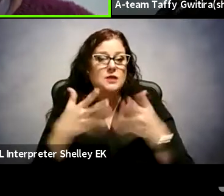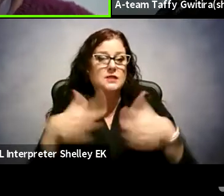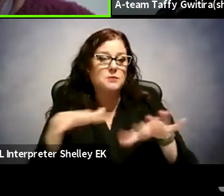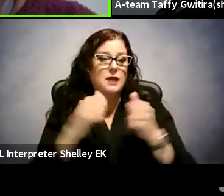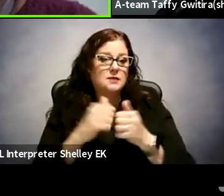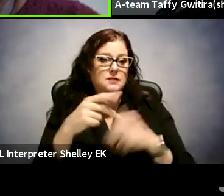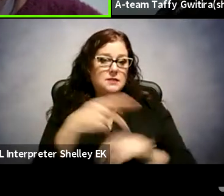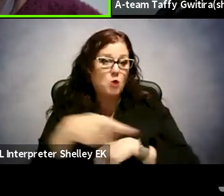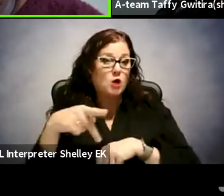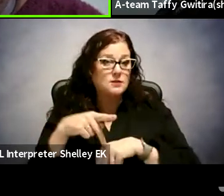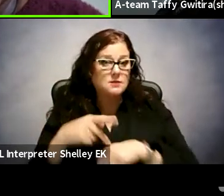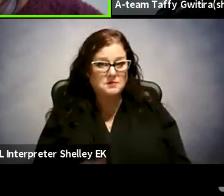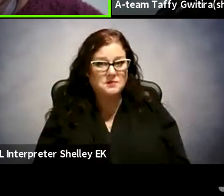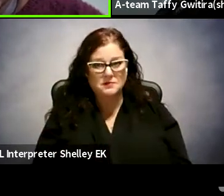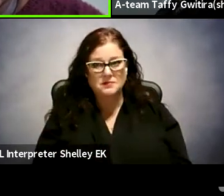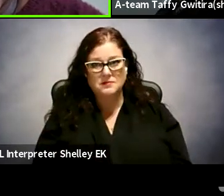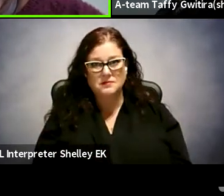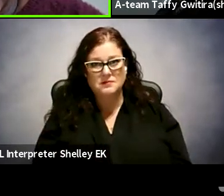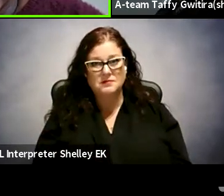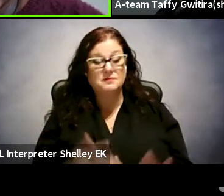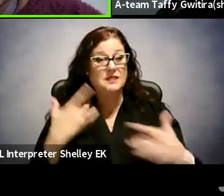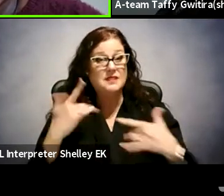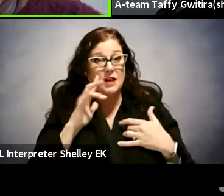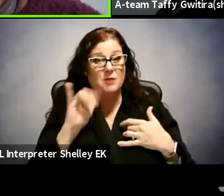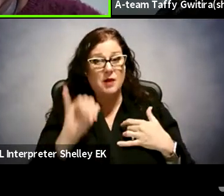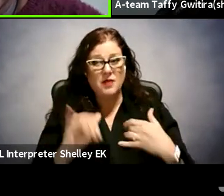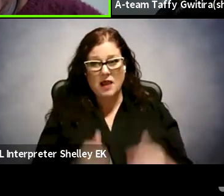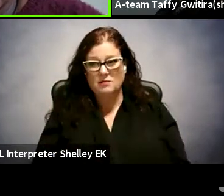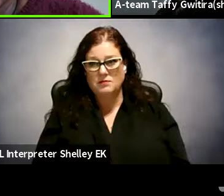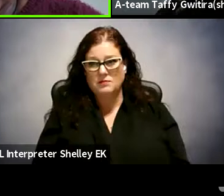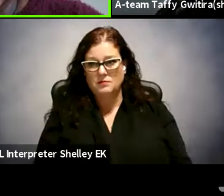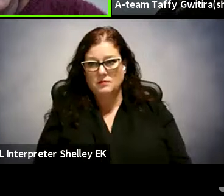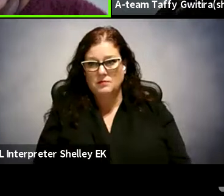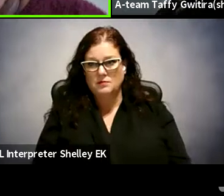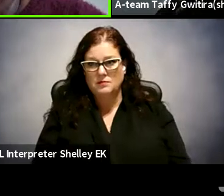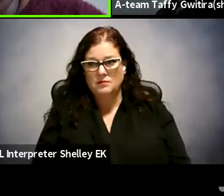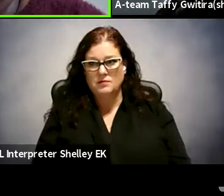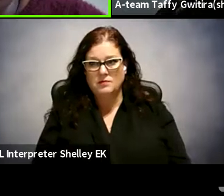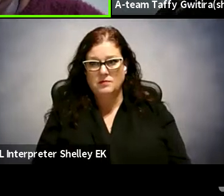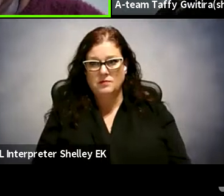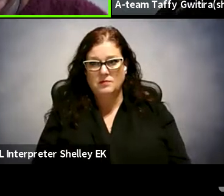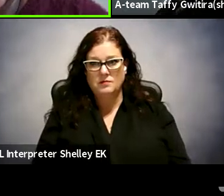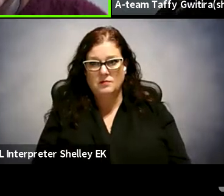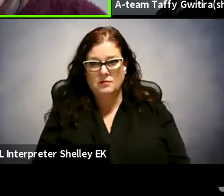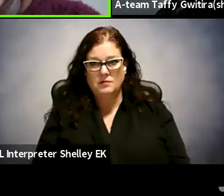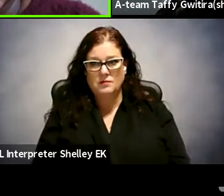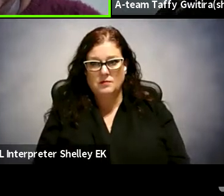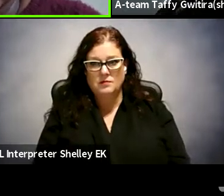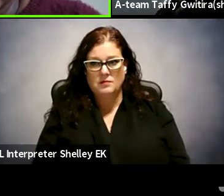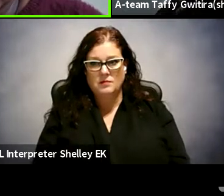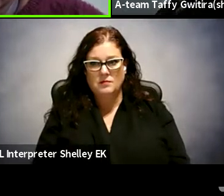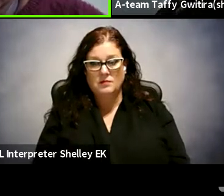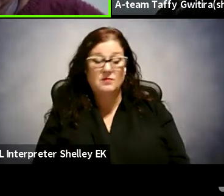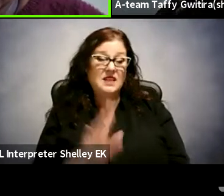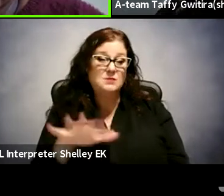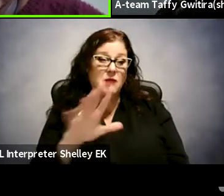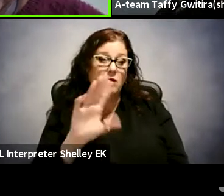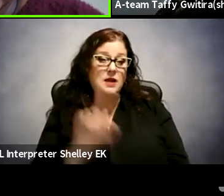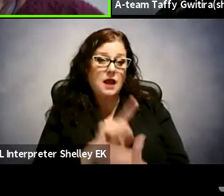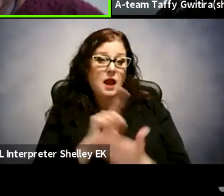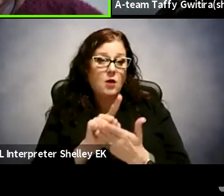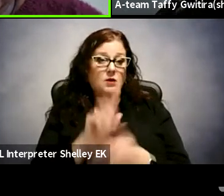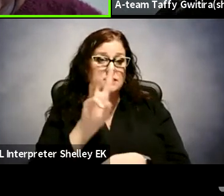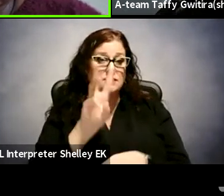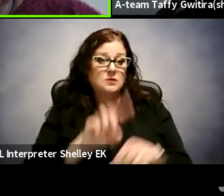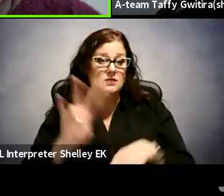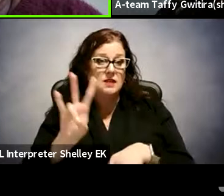So really excited about that. That's about an hour. So yeah, like I said, 6 to 7. So you can meet